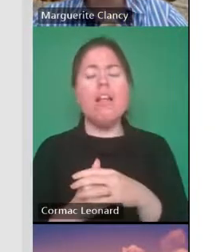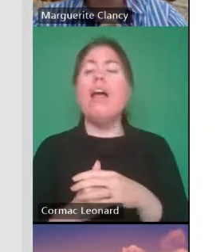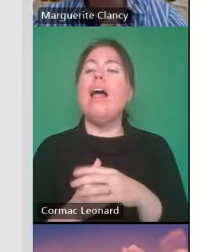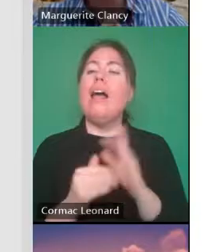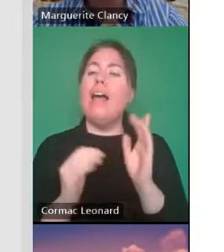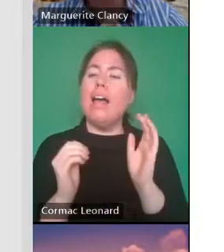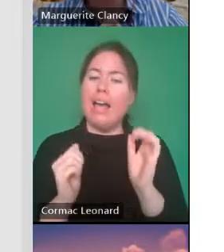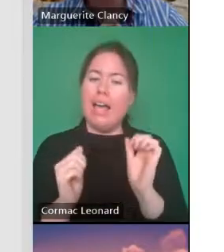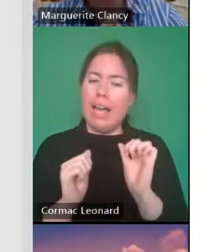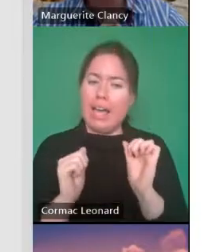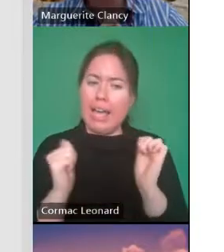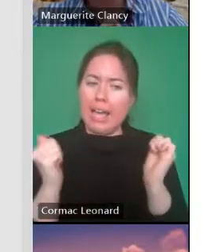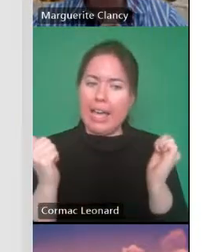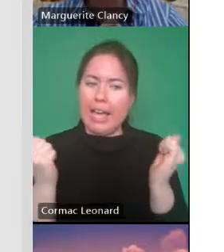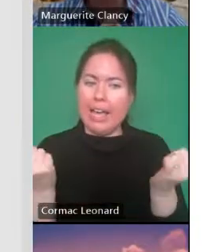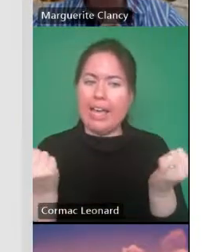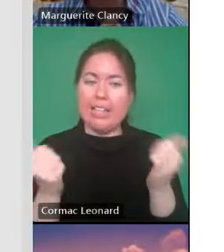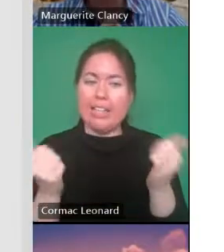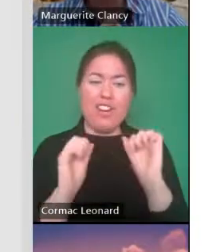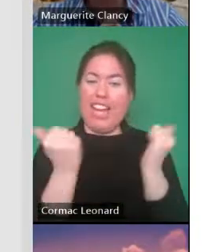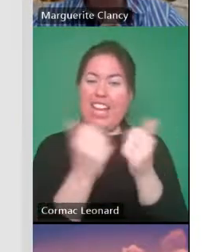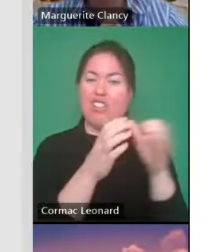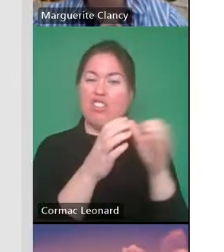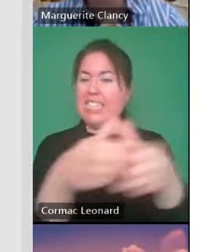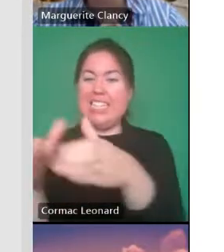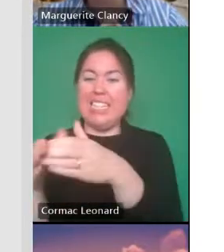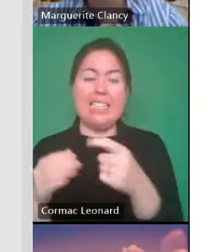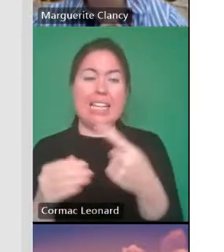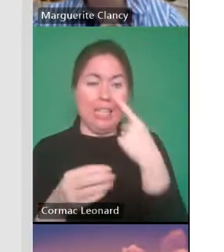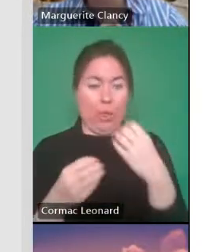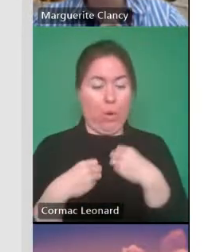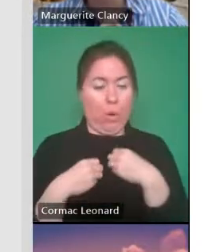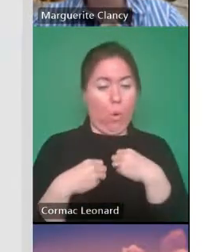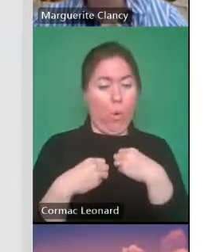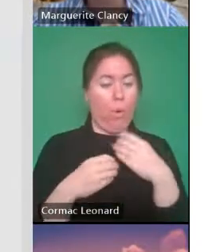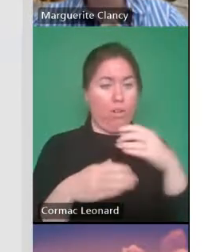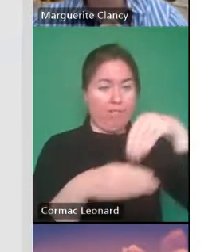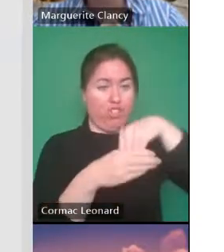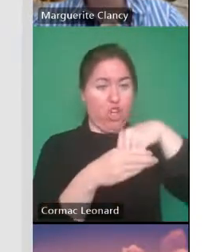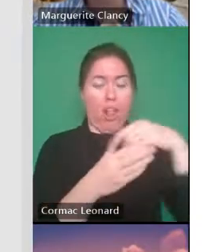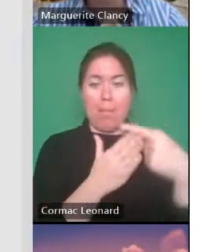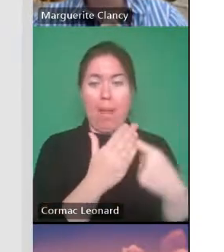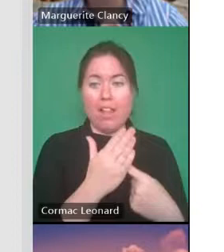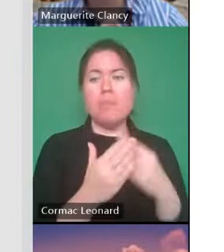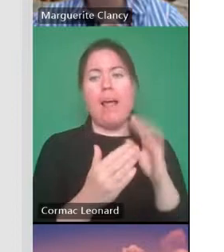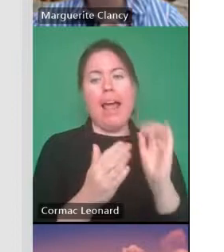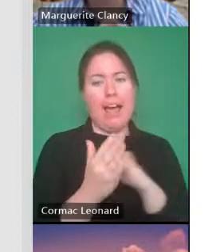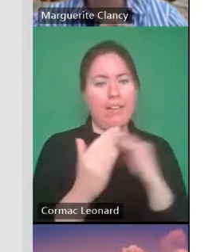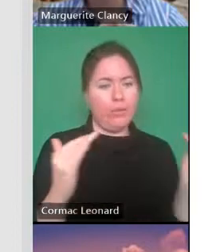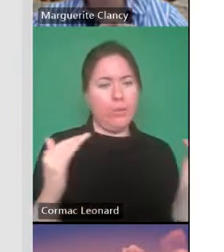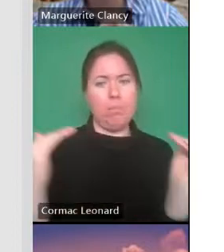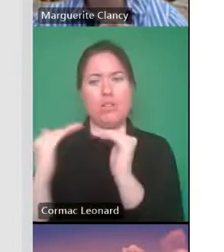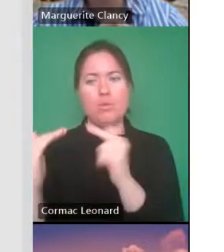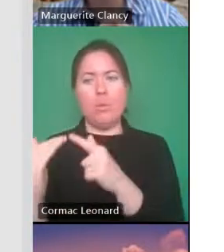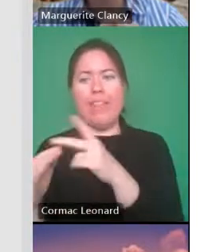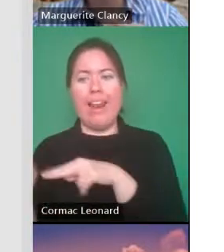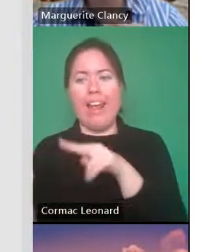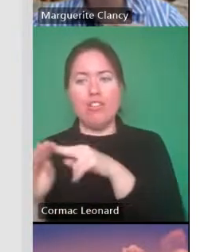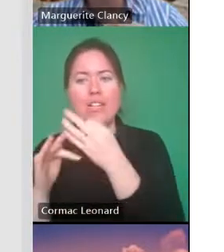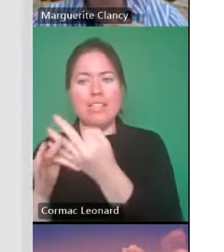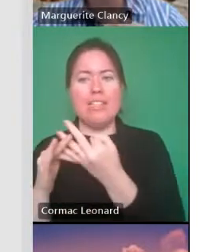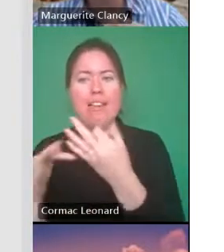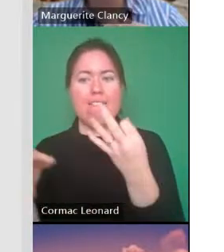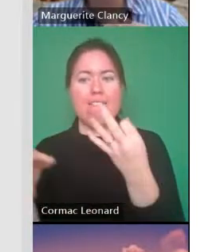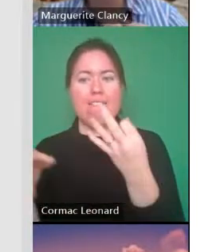agencies obviously can look at their own localized policy. It has to be in line with the national Safeguarding